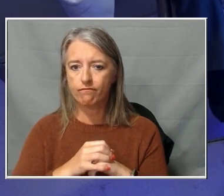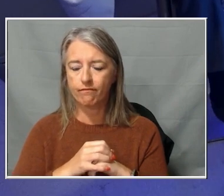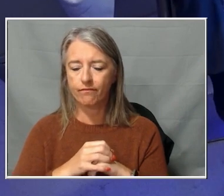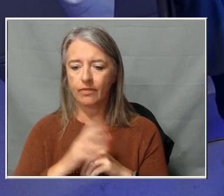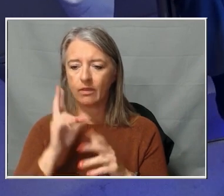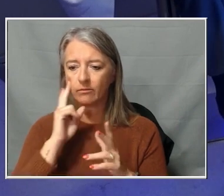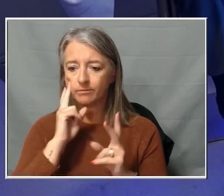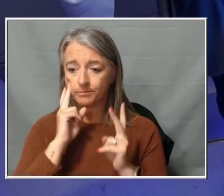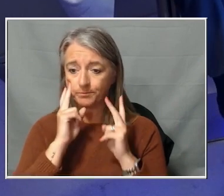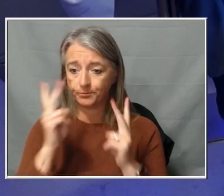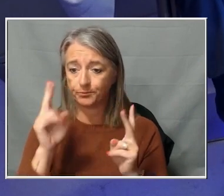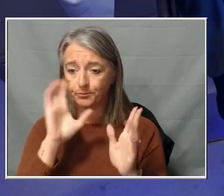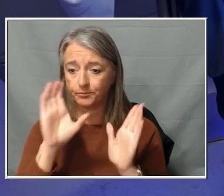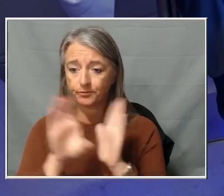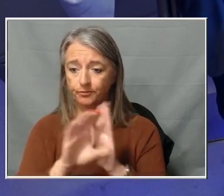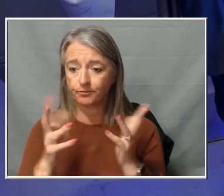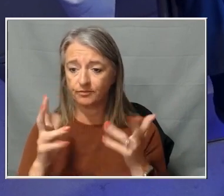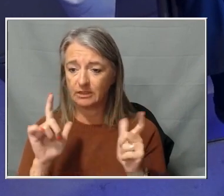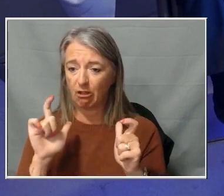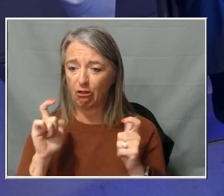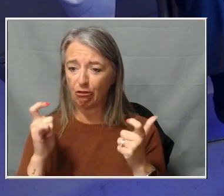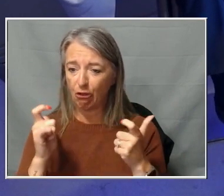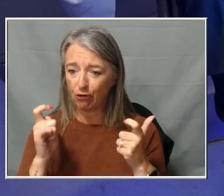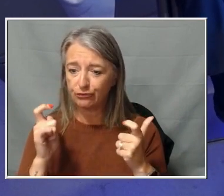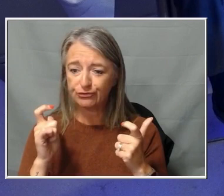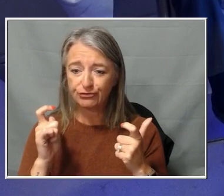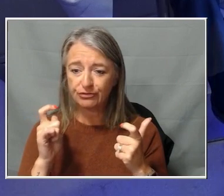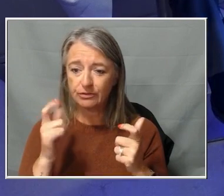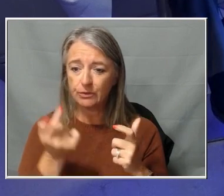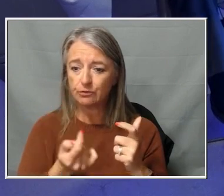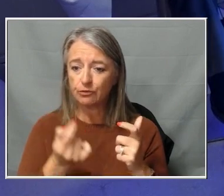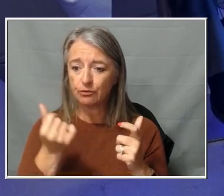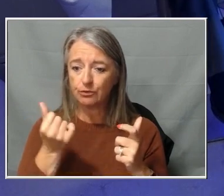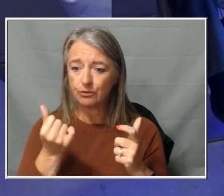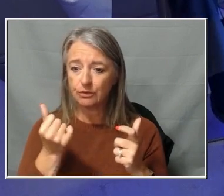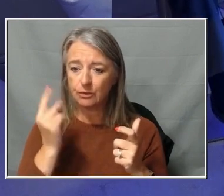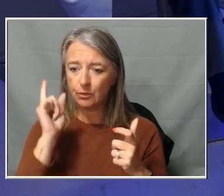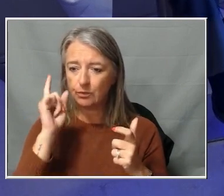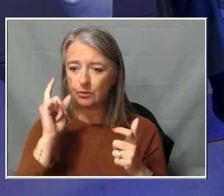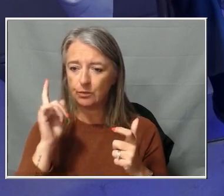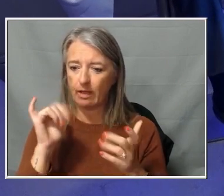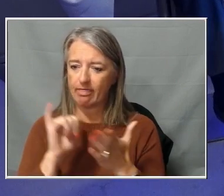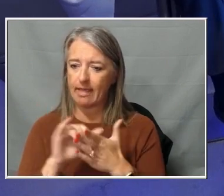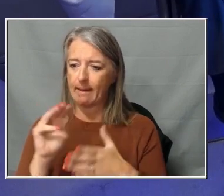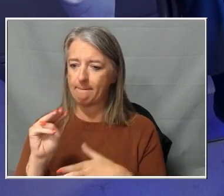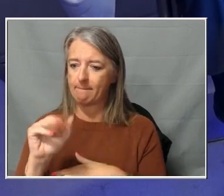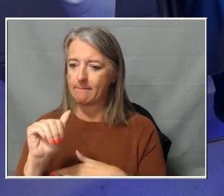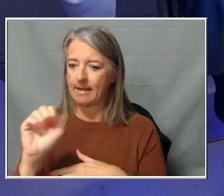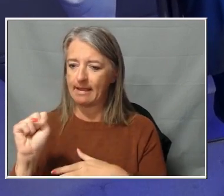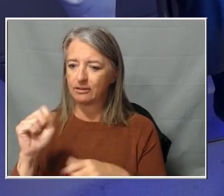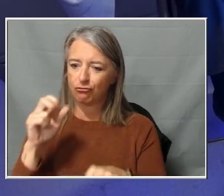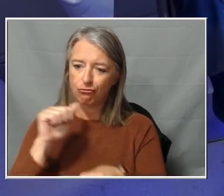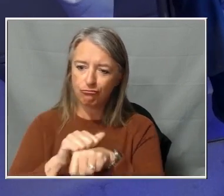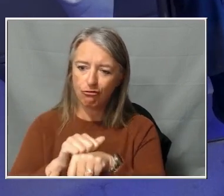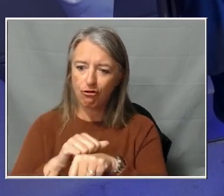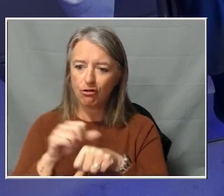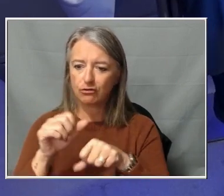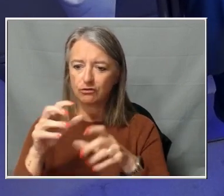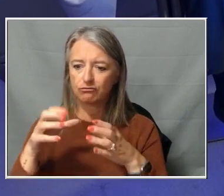those photos and it looks so large, but when you take that out, just tell us, what's it like? What's that mass like? Is it solid, hard?